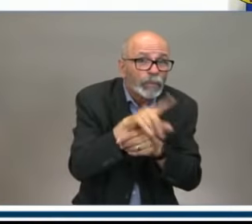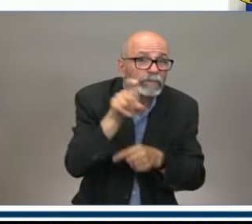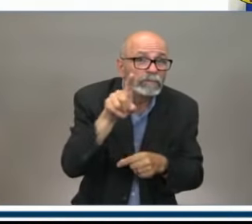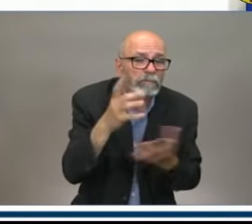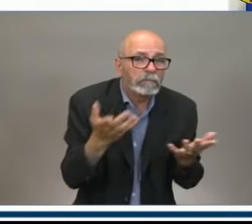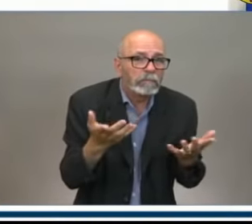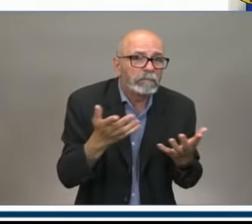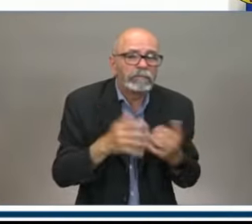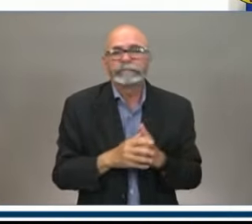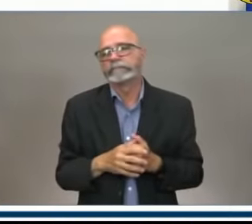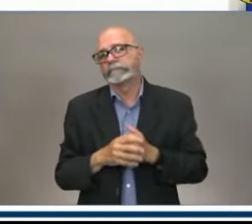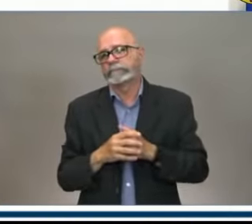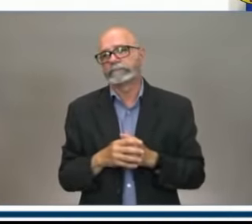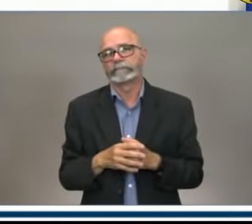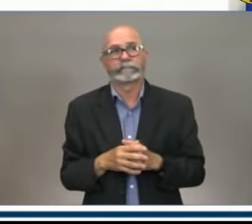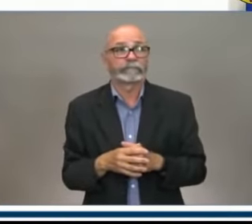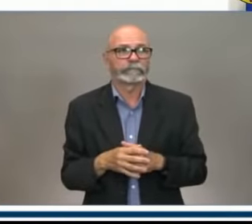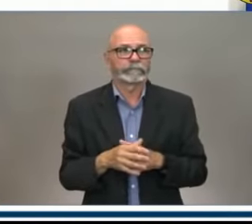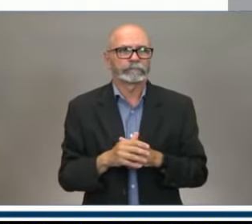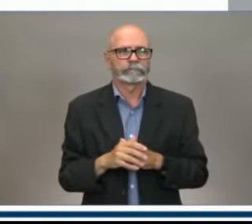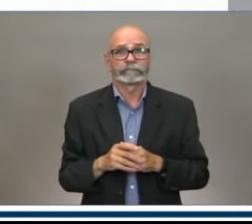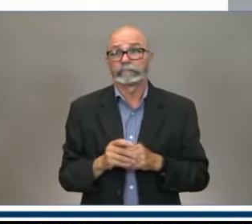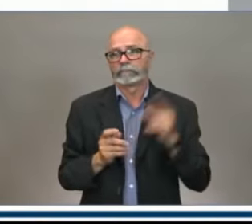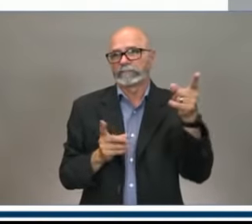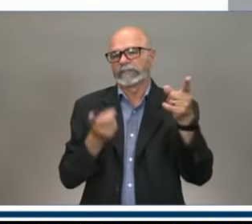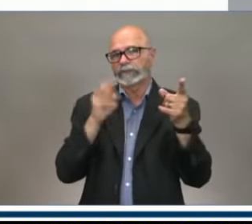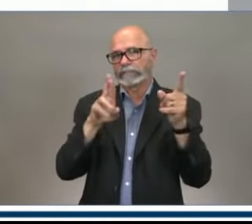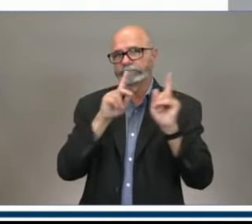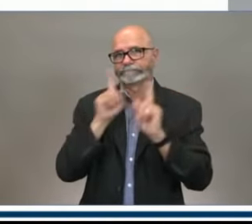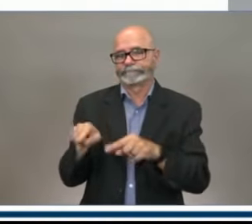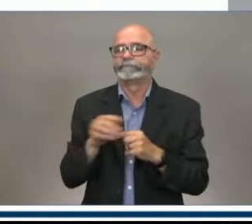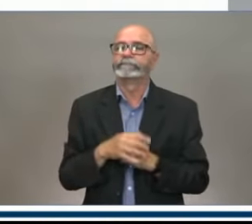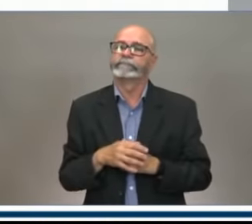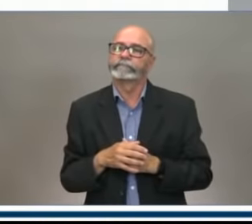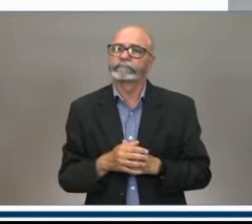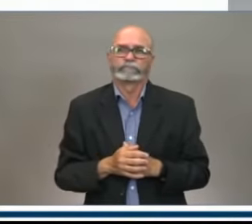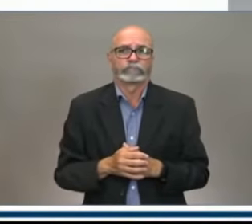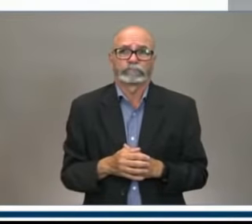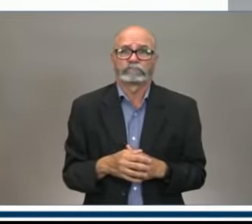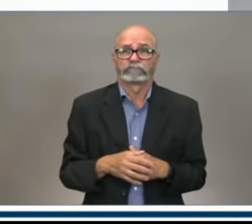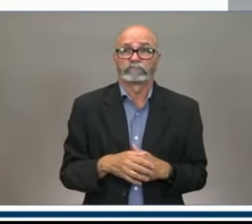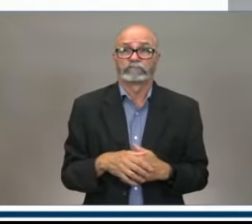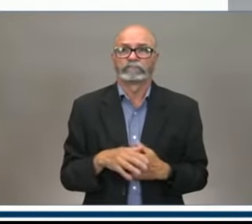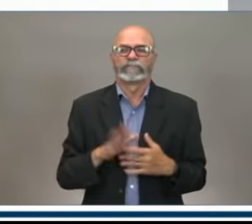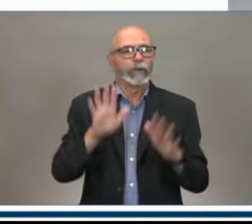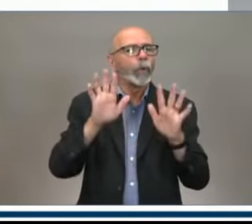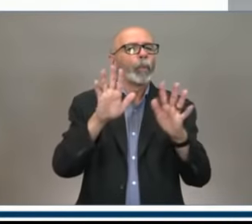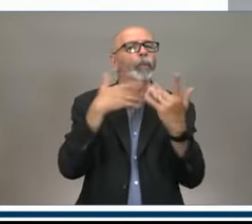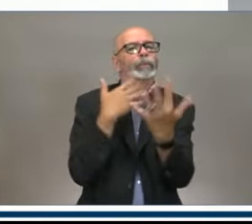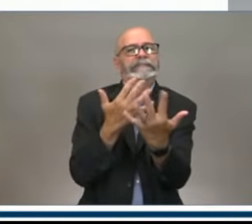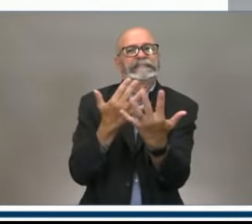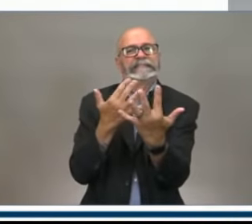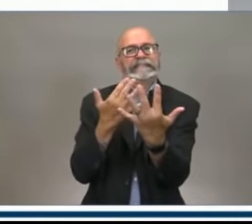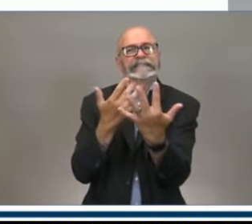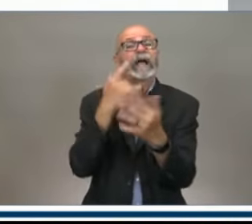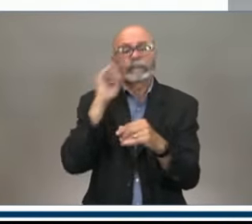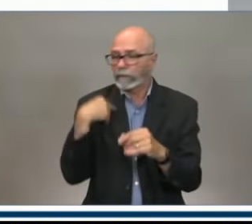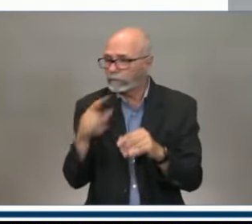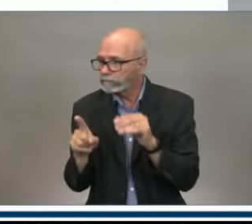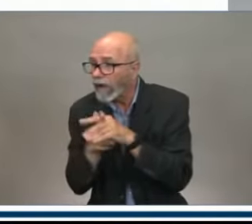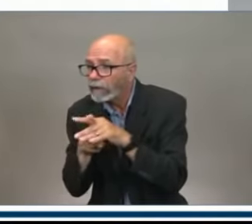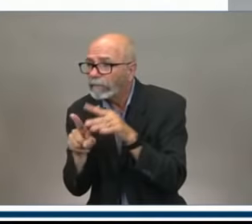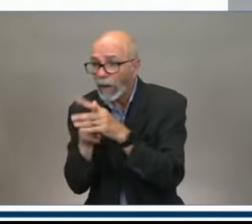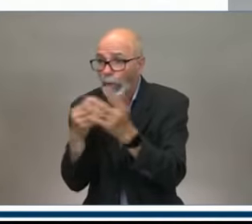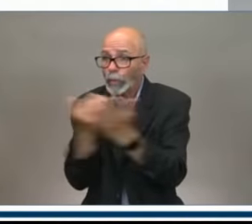away from that event? So our focus is going to be, if any new cases come up, as I've said previously,